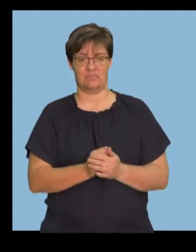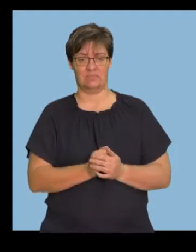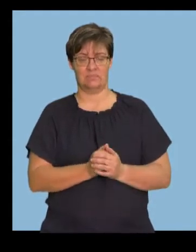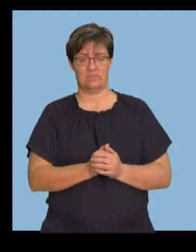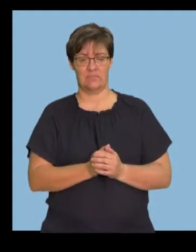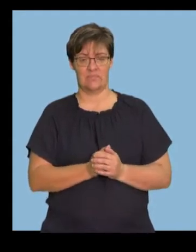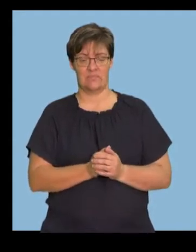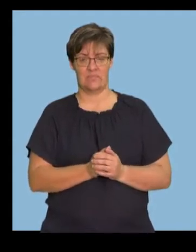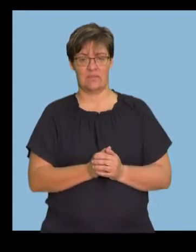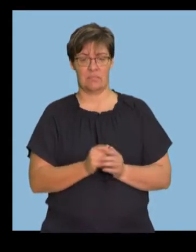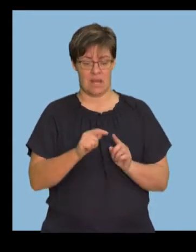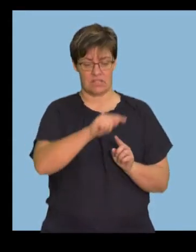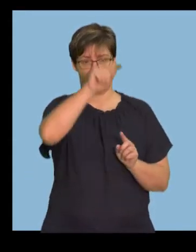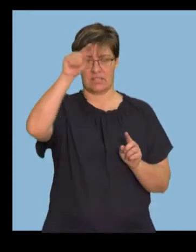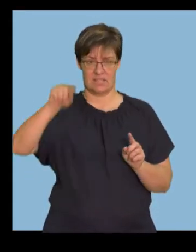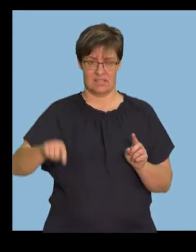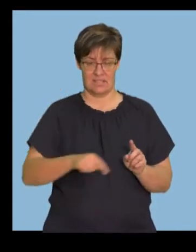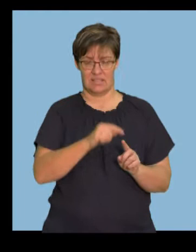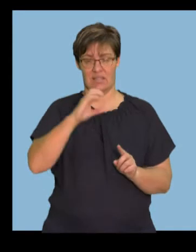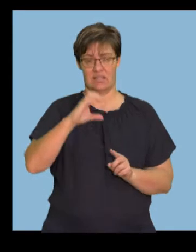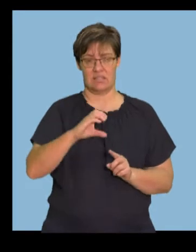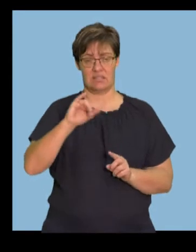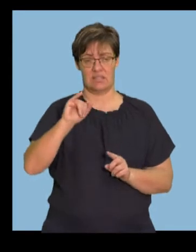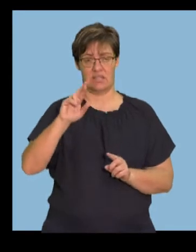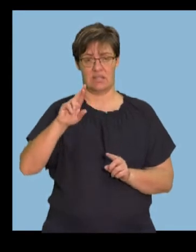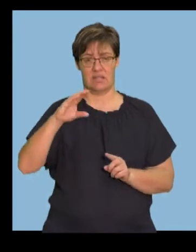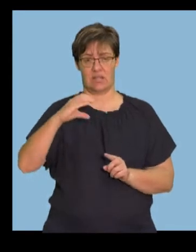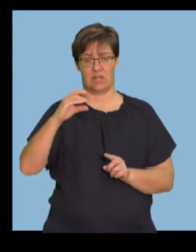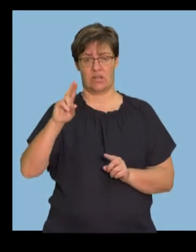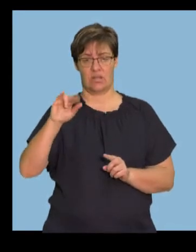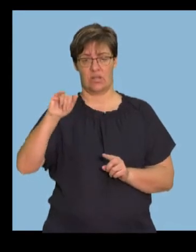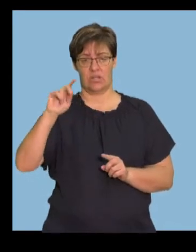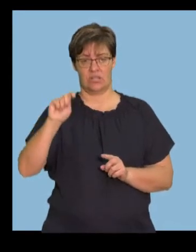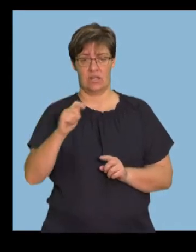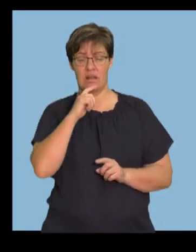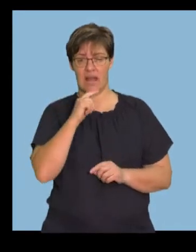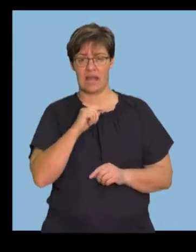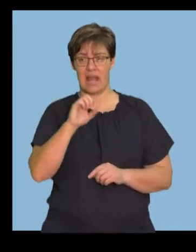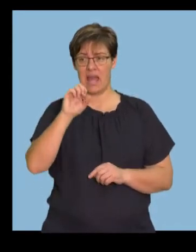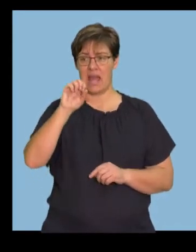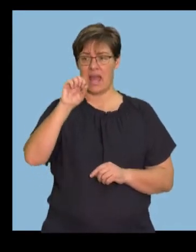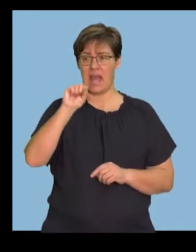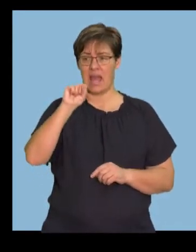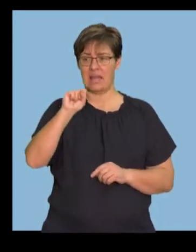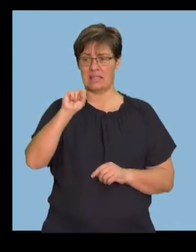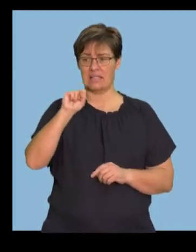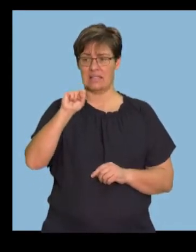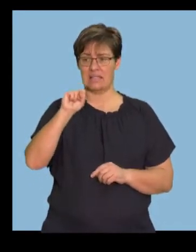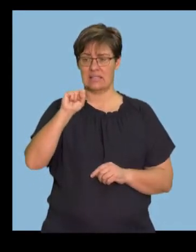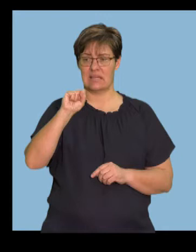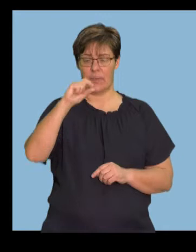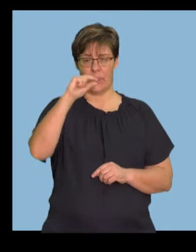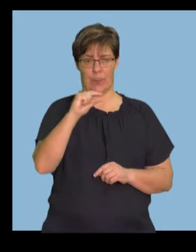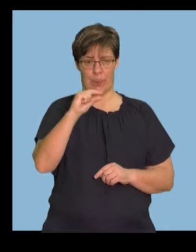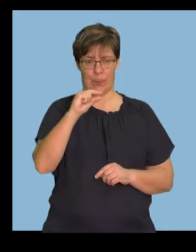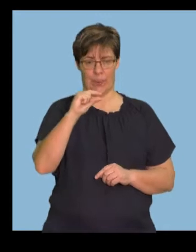time is the second. Take note, we use small letter s instead of SEC. So this is